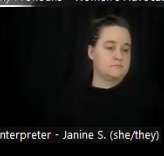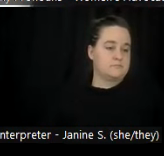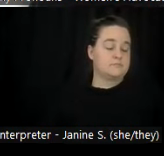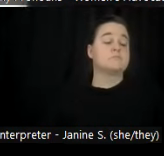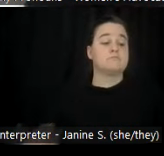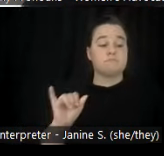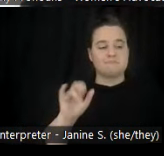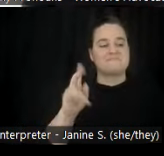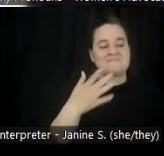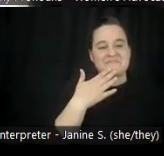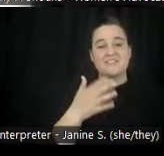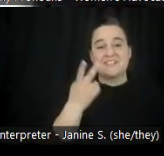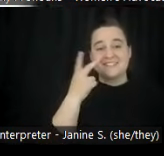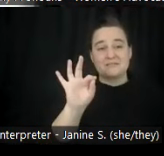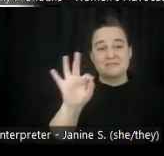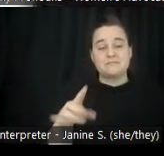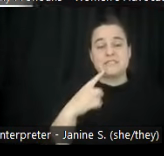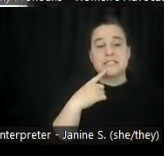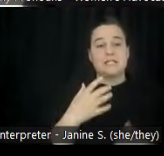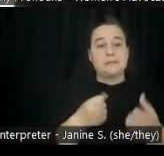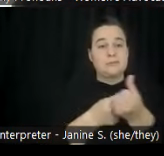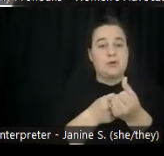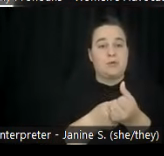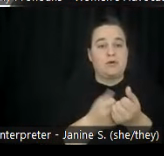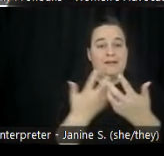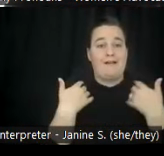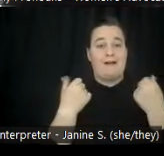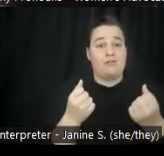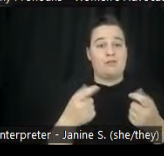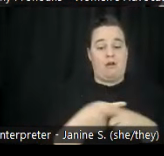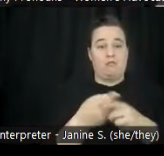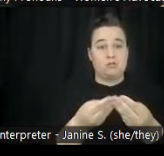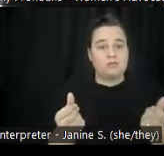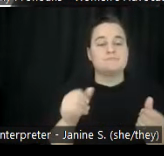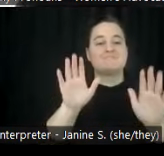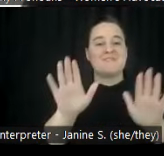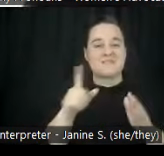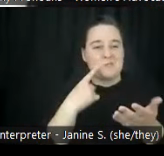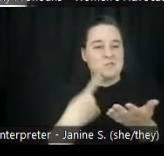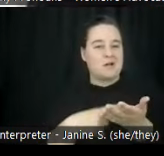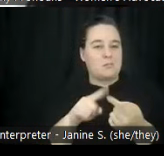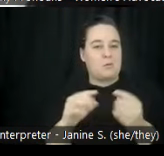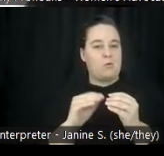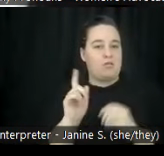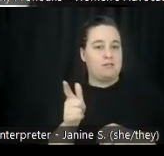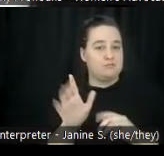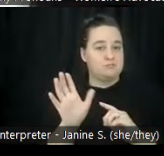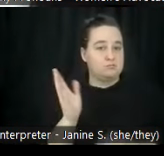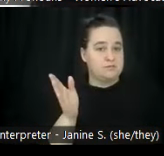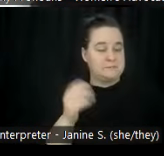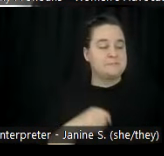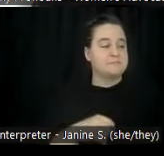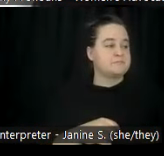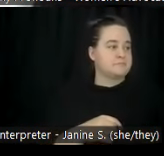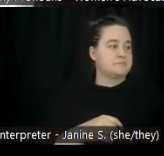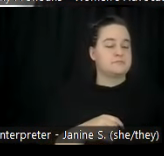Okay, thank you. I'm seeing someone saying promoting healthy conflict resolution. That's awesome. We're going to talk about that a little bit later. Bystander